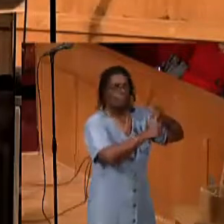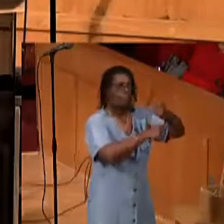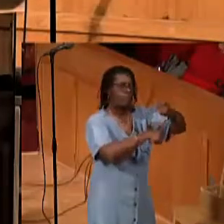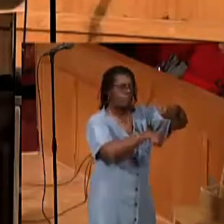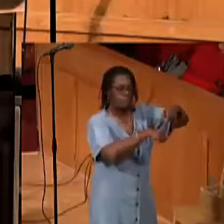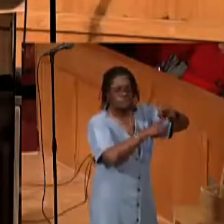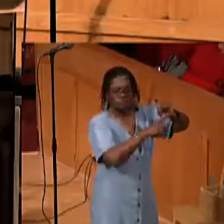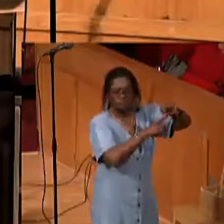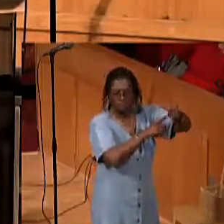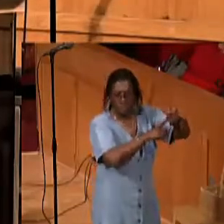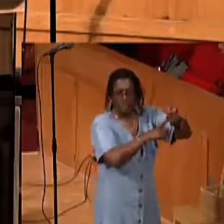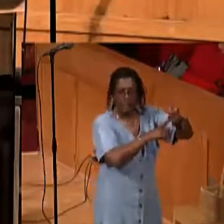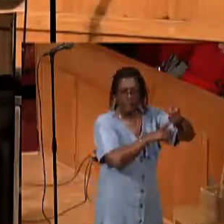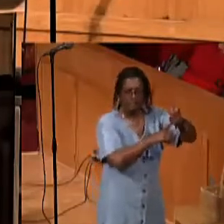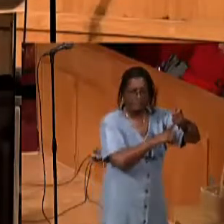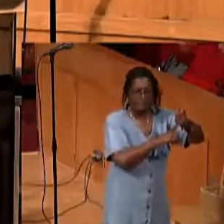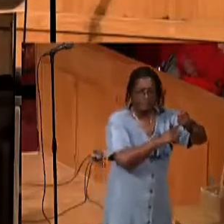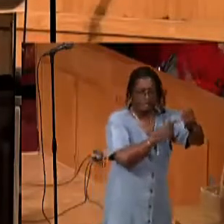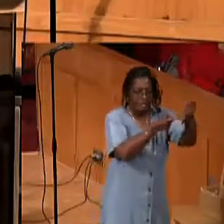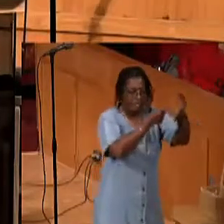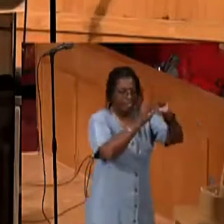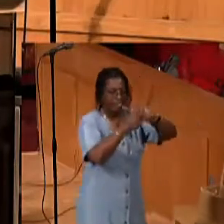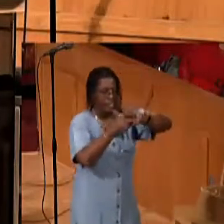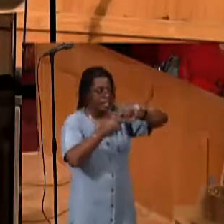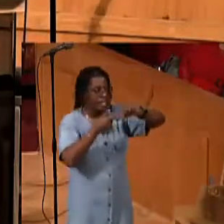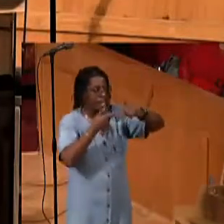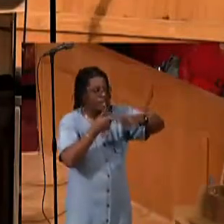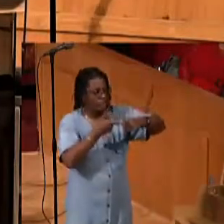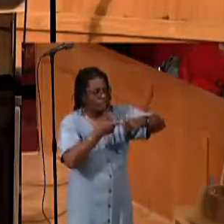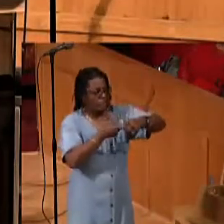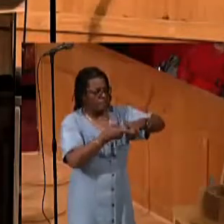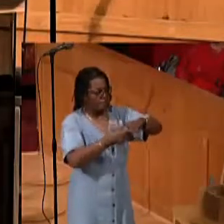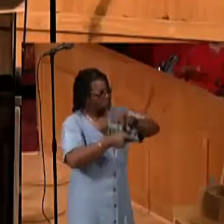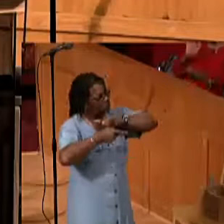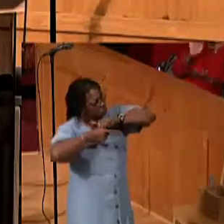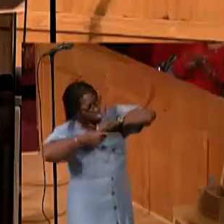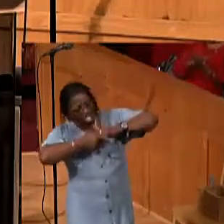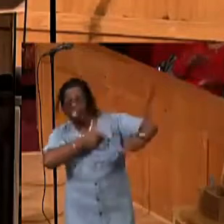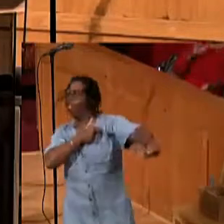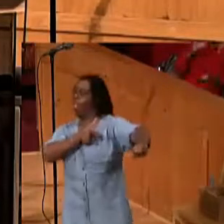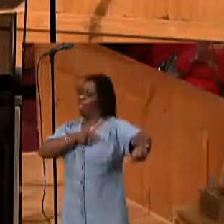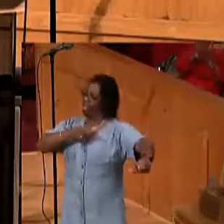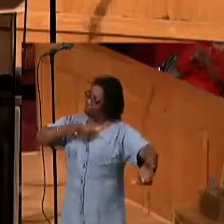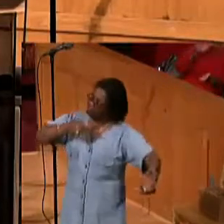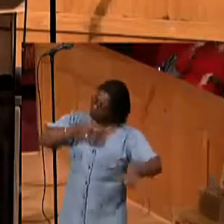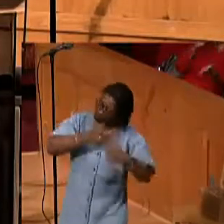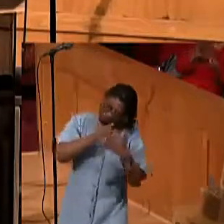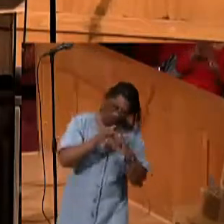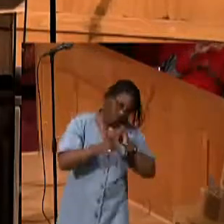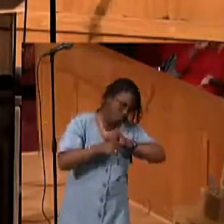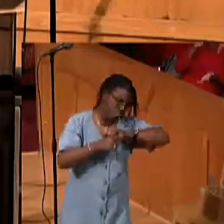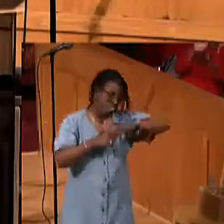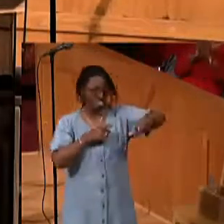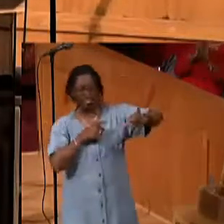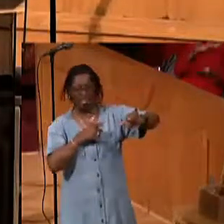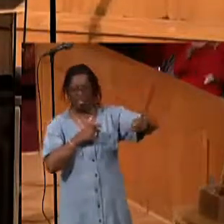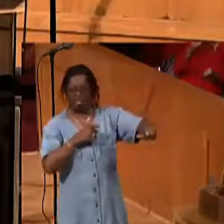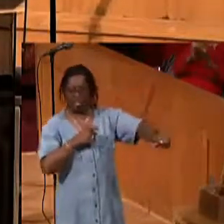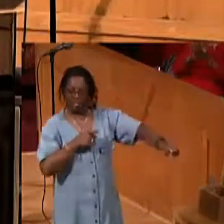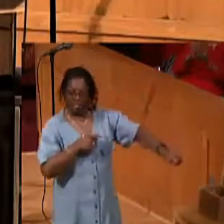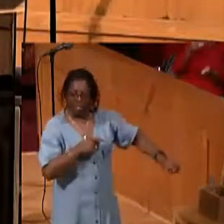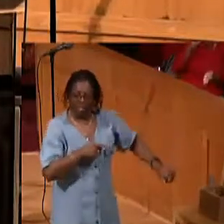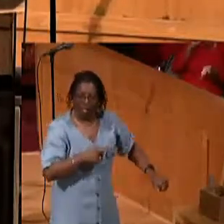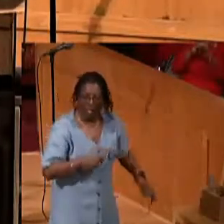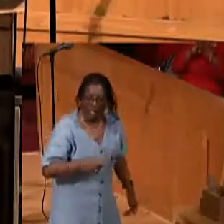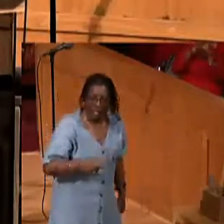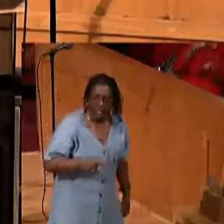Amen. Amen. And then you go cuss somebody out and use every expletive that you know of